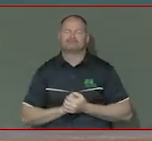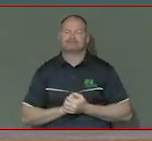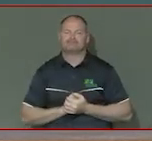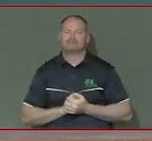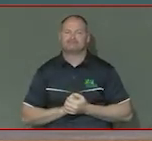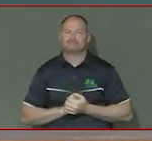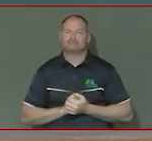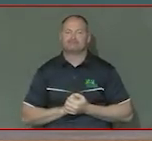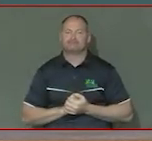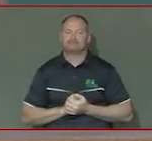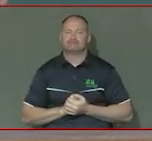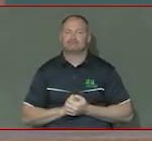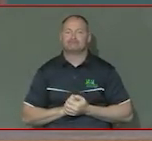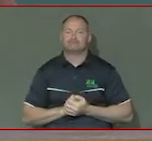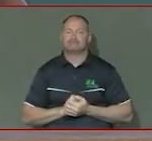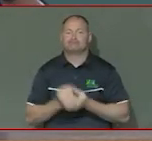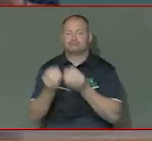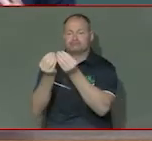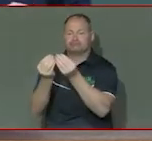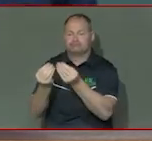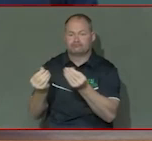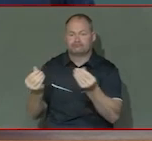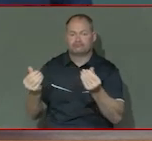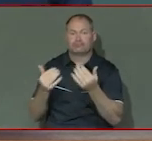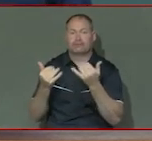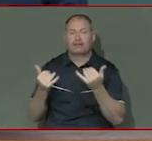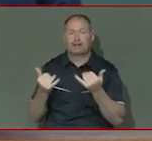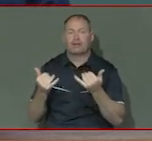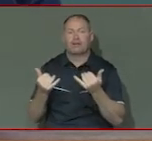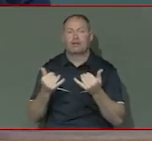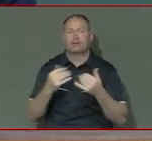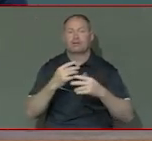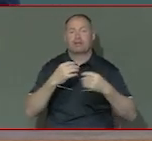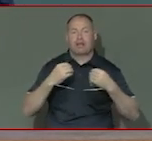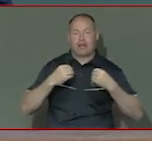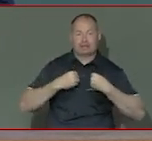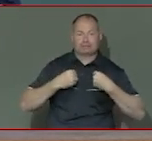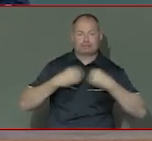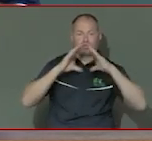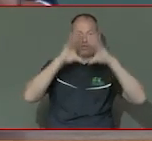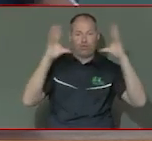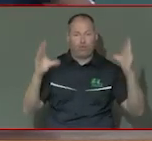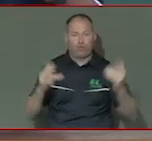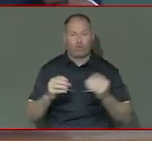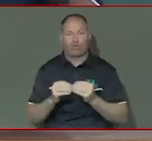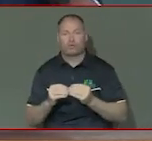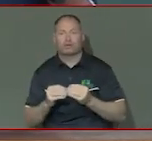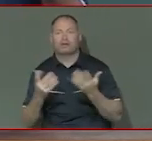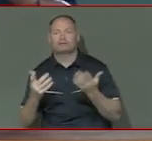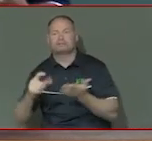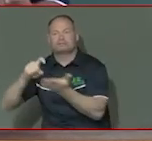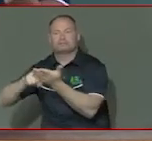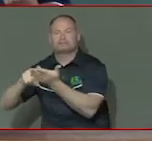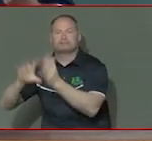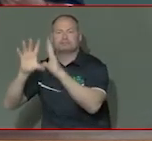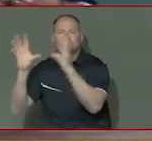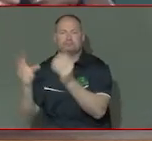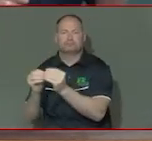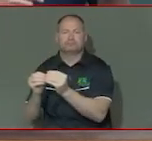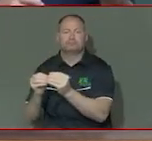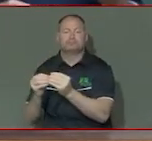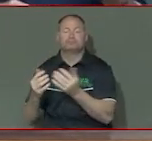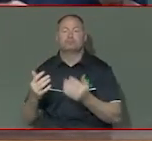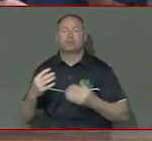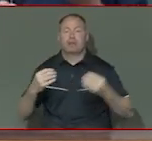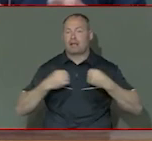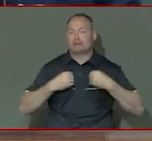the formula for solvency is total assets to total liabilities. And we always want our assets to be more than